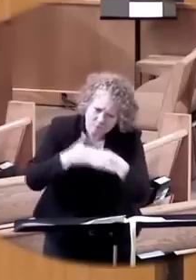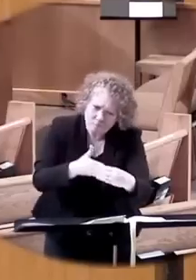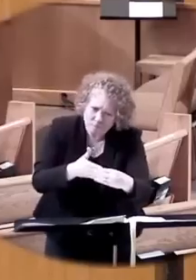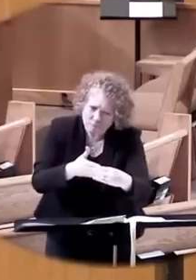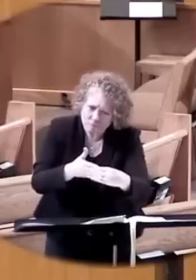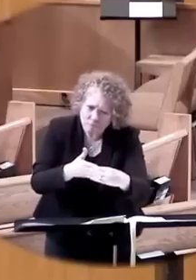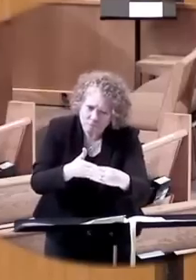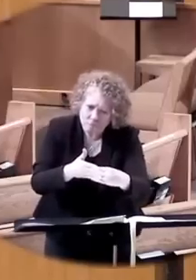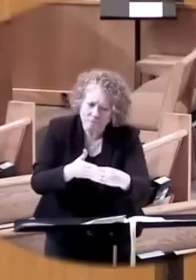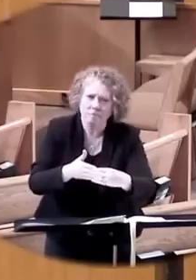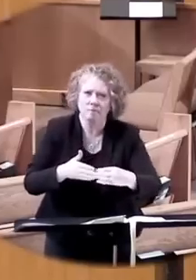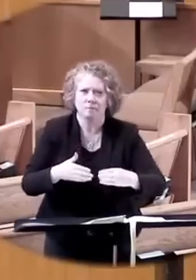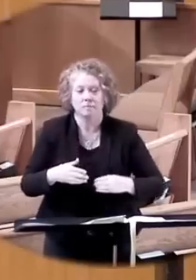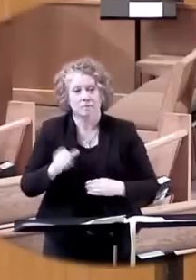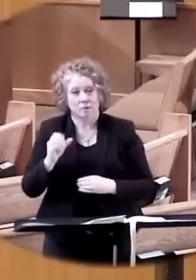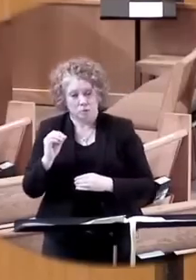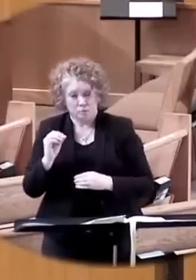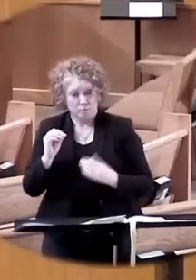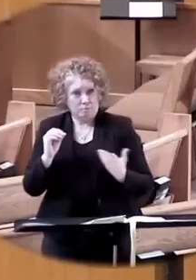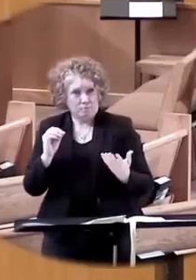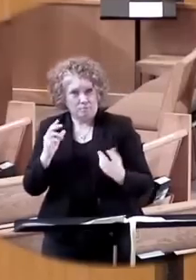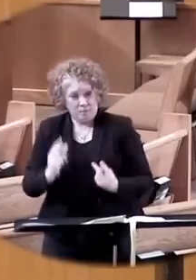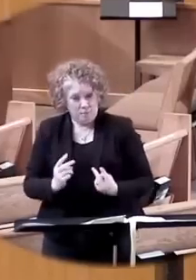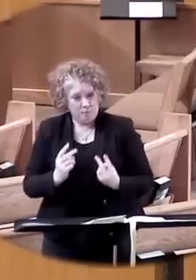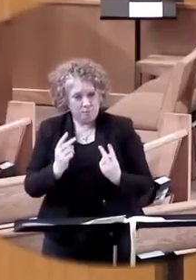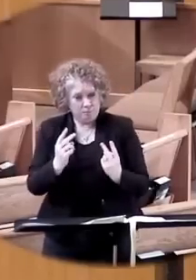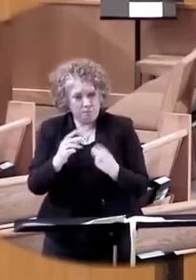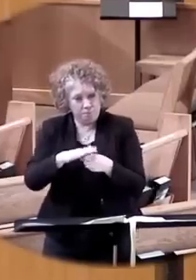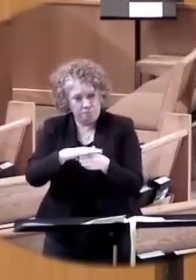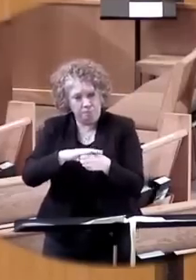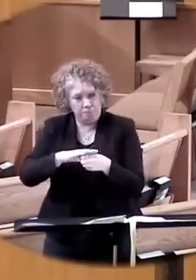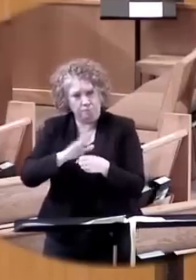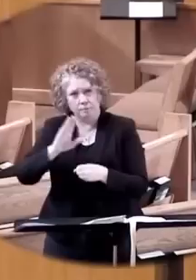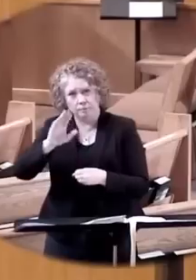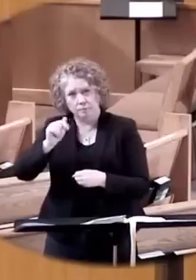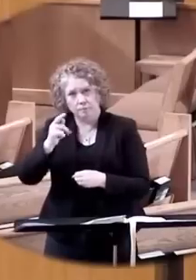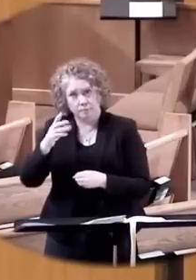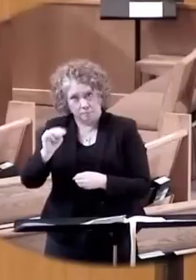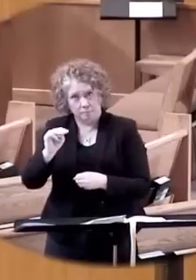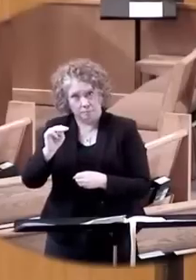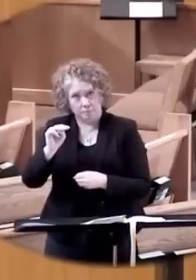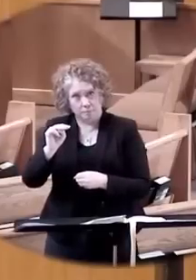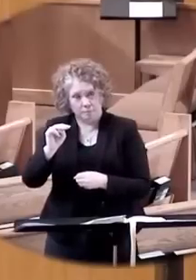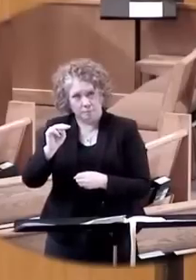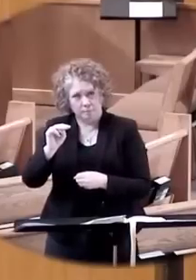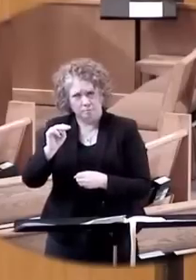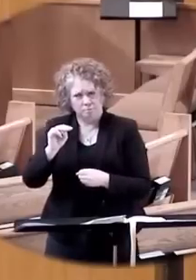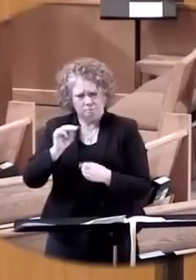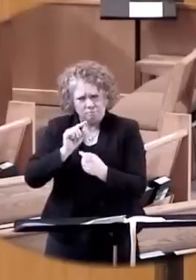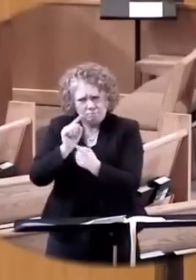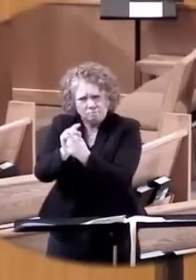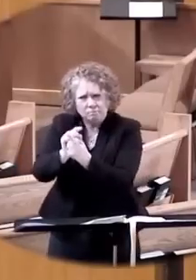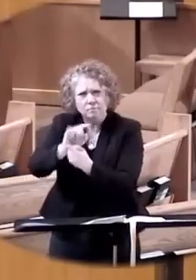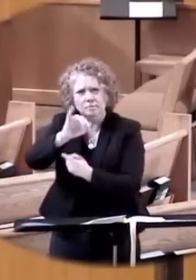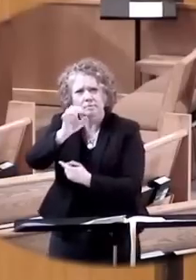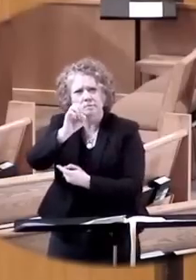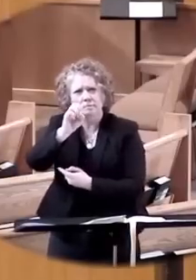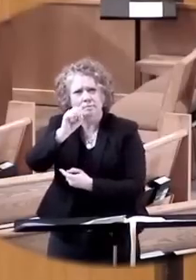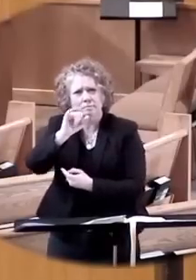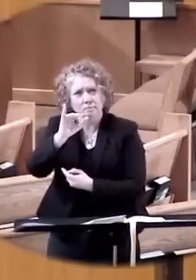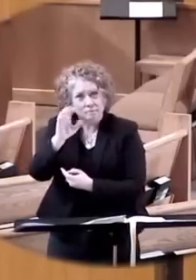visits that town, that village of Bethlehem, to come upon Jesse, the father of 8 sons. 7 he presents